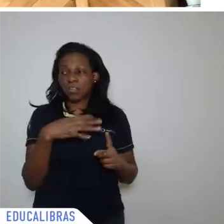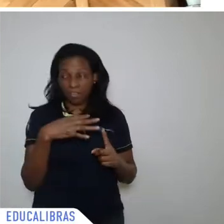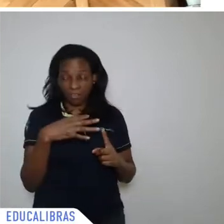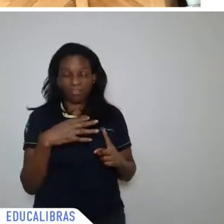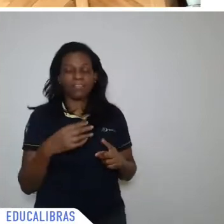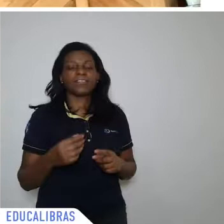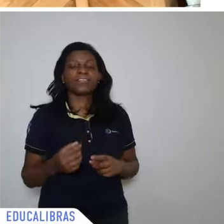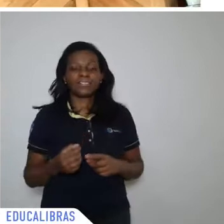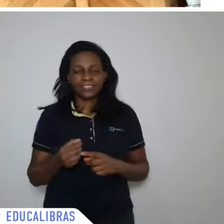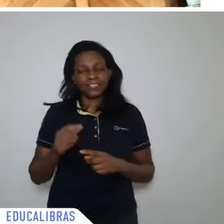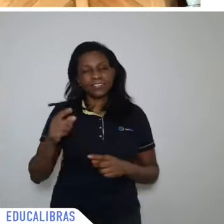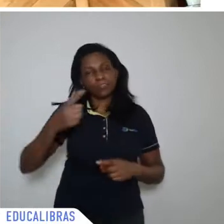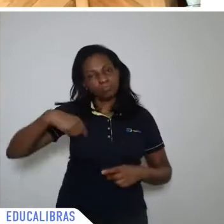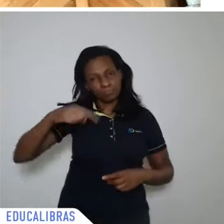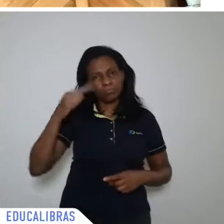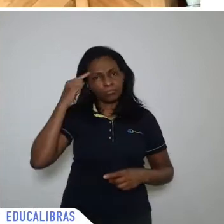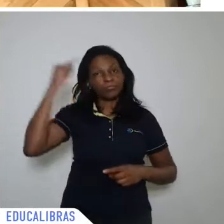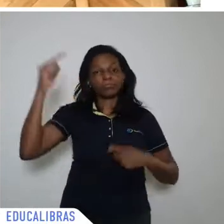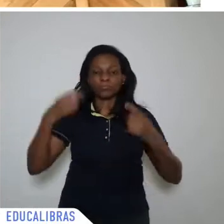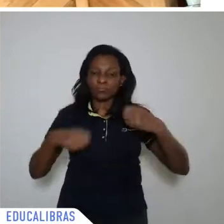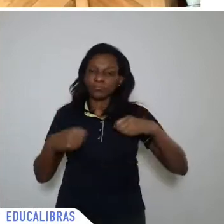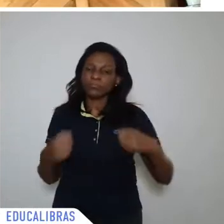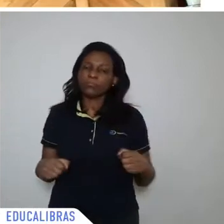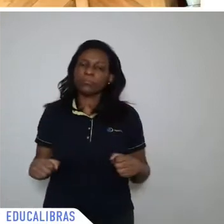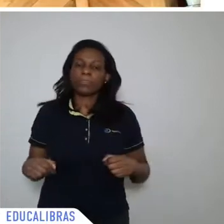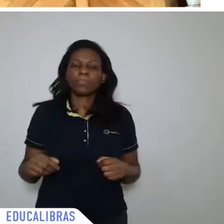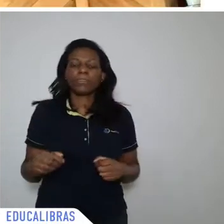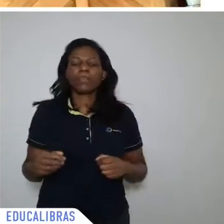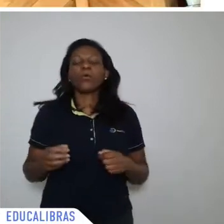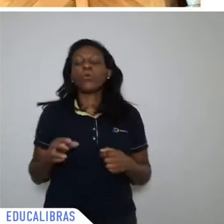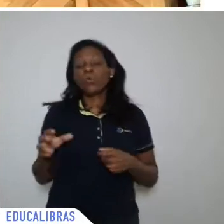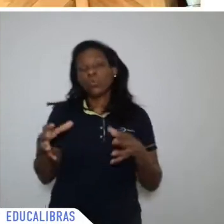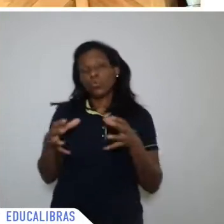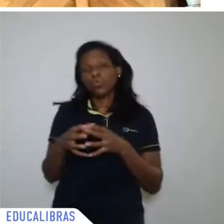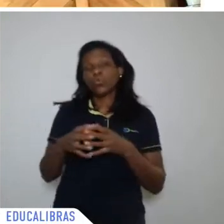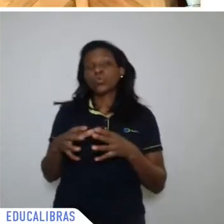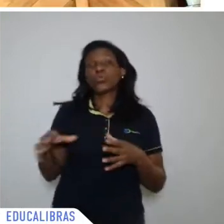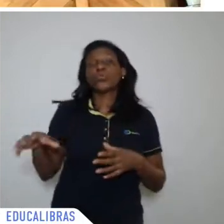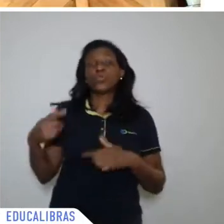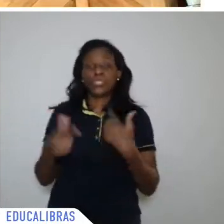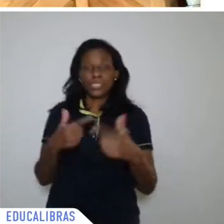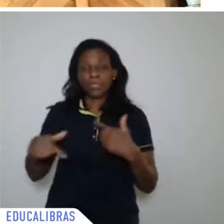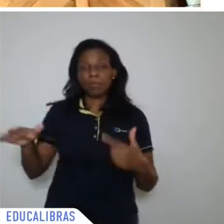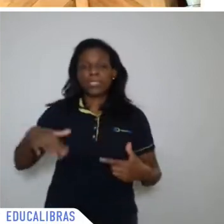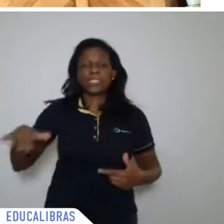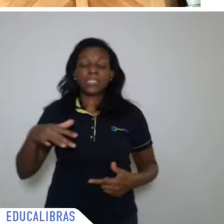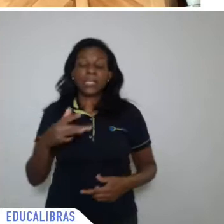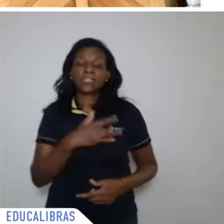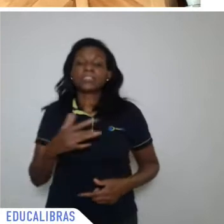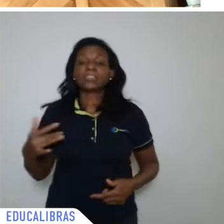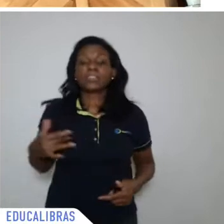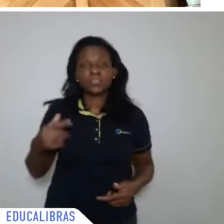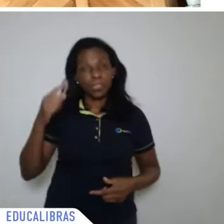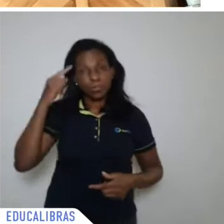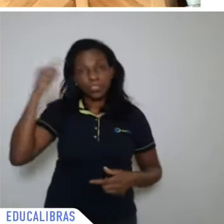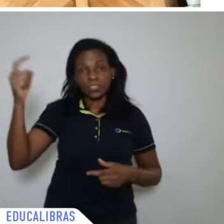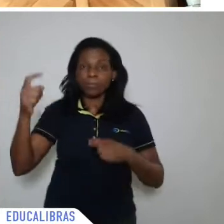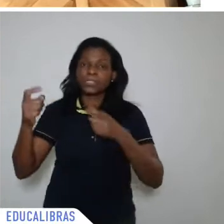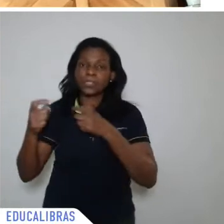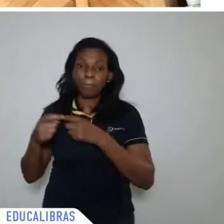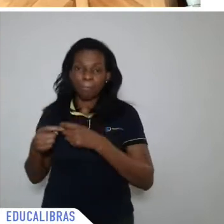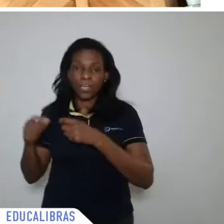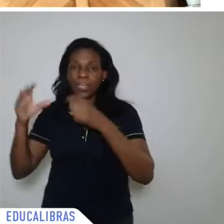We need to think beyond what we've been colonized to think. So the operators of health, when we talk about them, we think